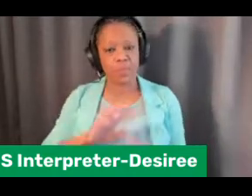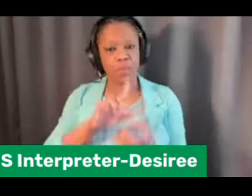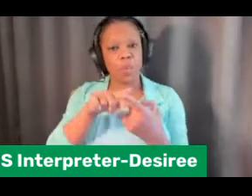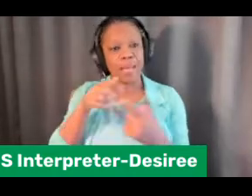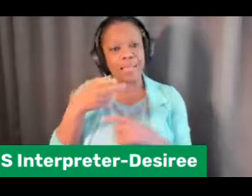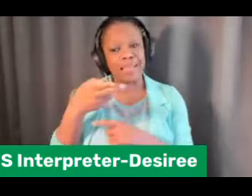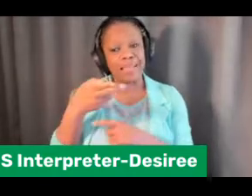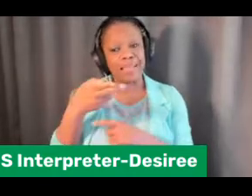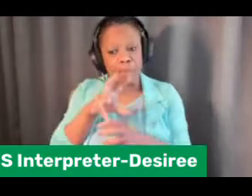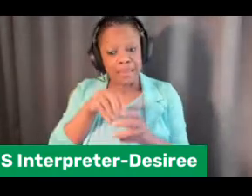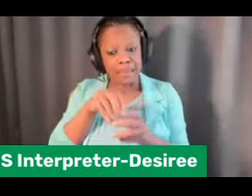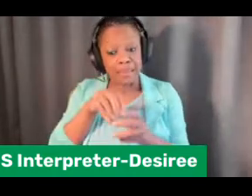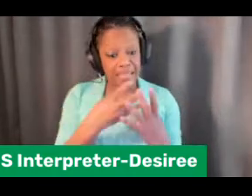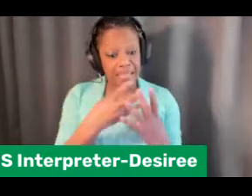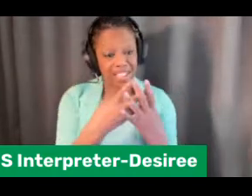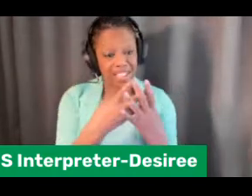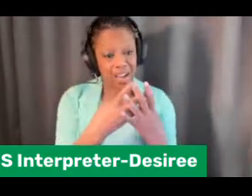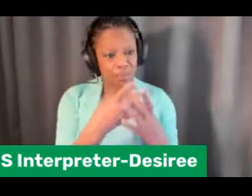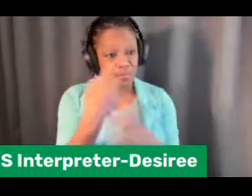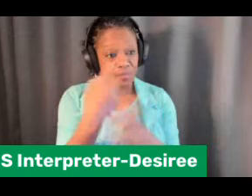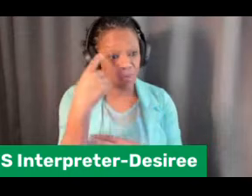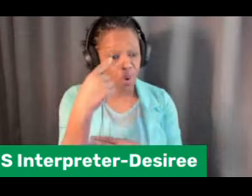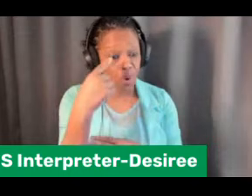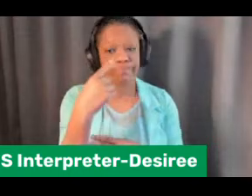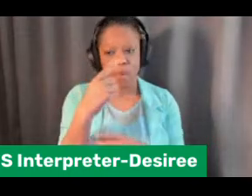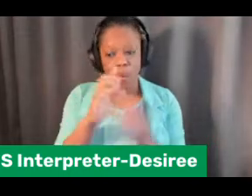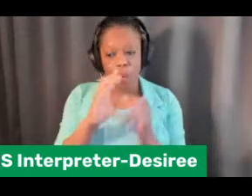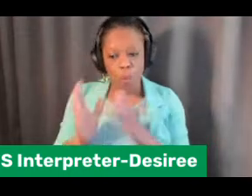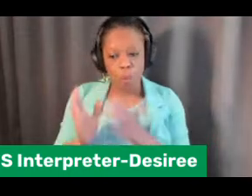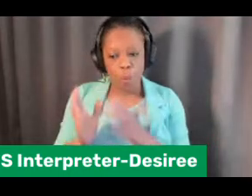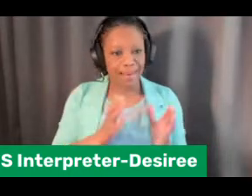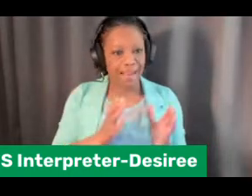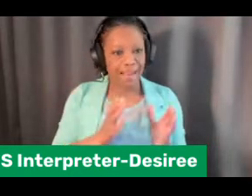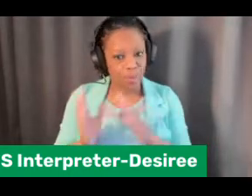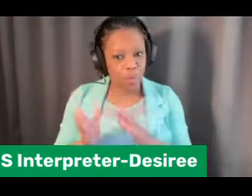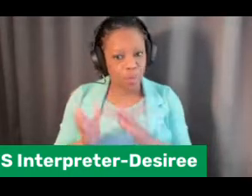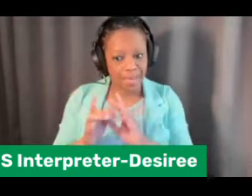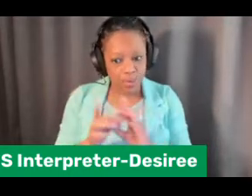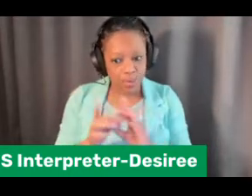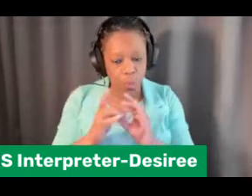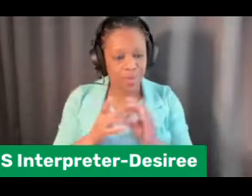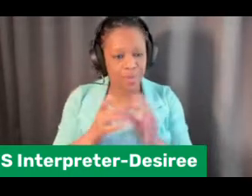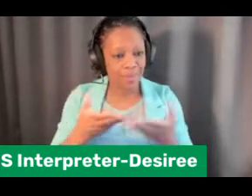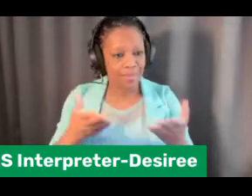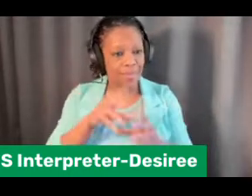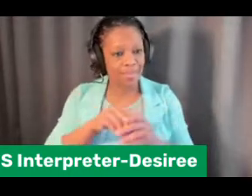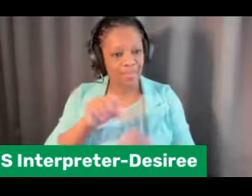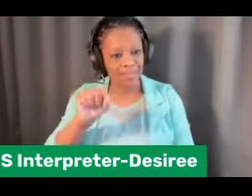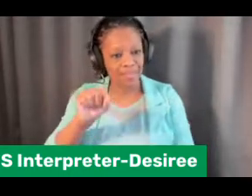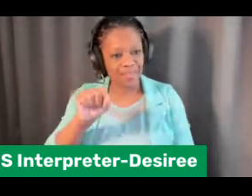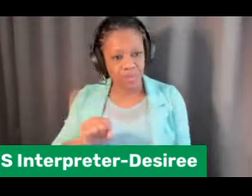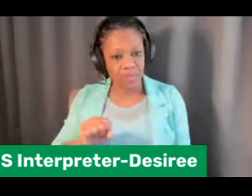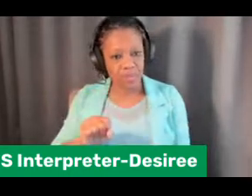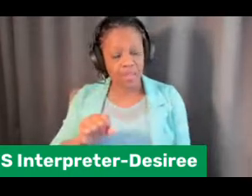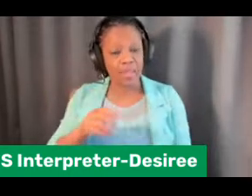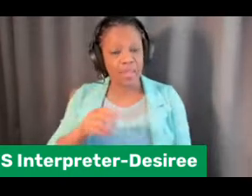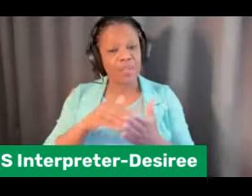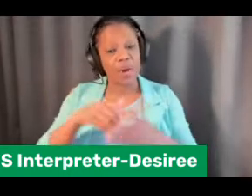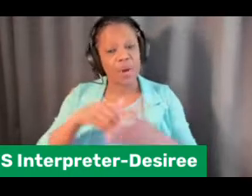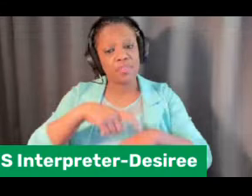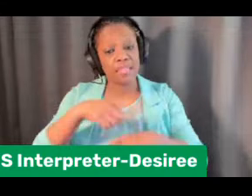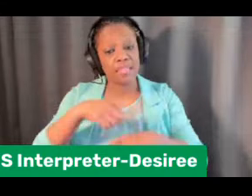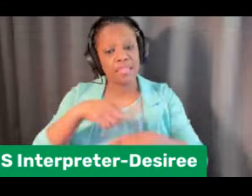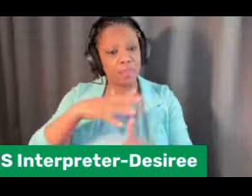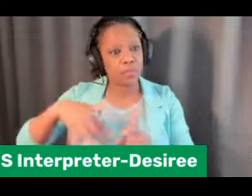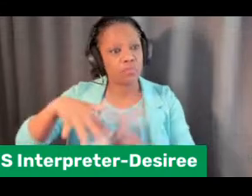organizing in the South, right? Organizing with other people in the South. And often around food, and in this particular case was around a number of issues,